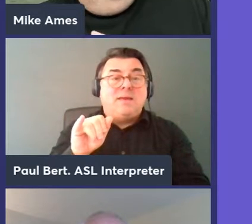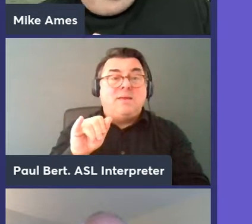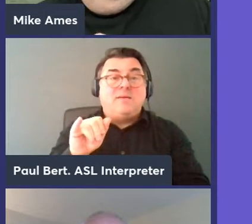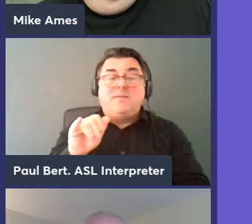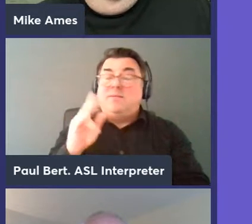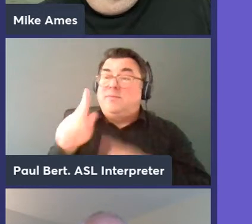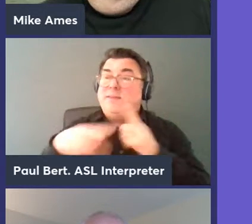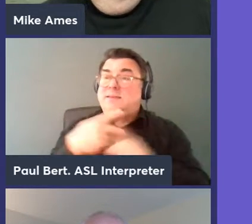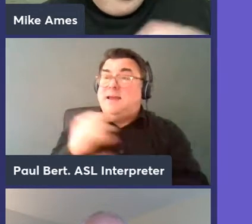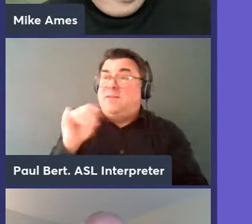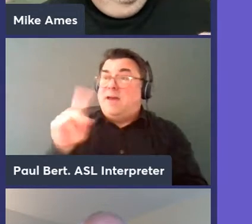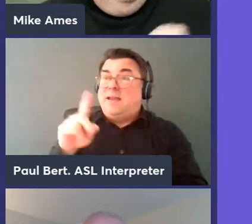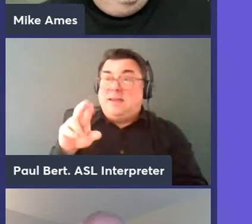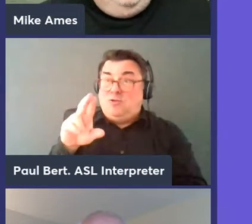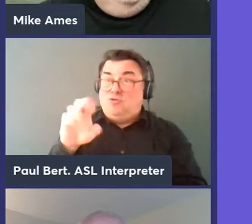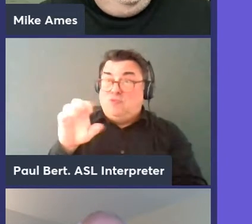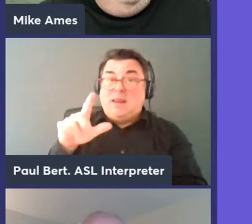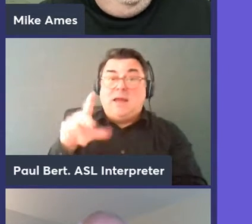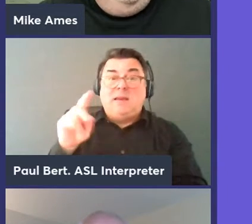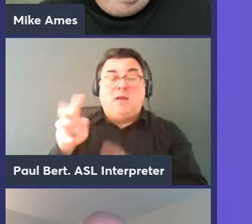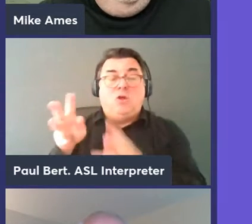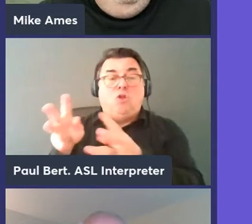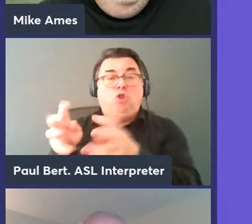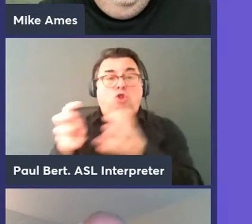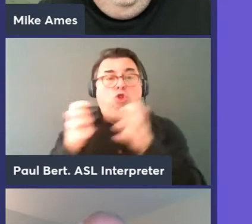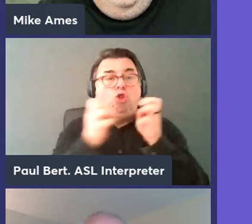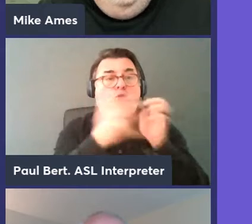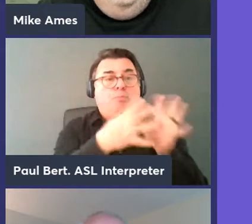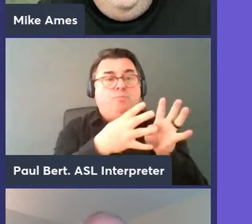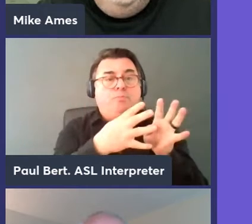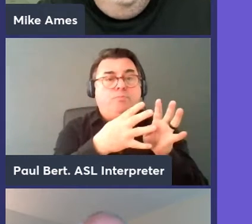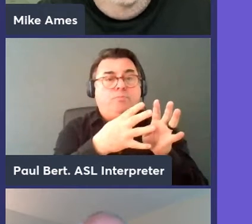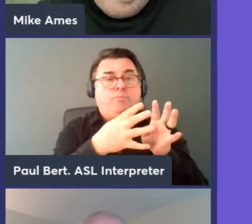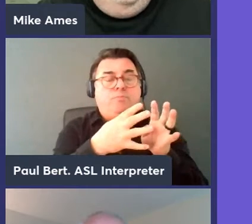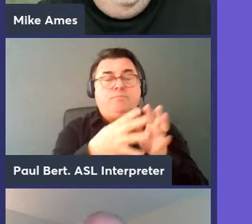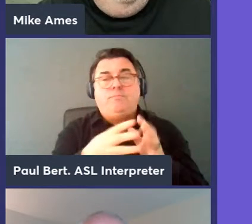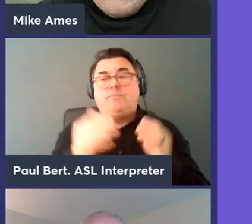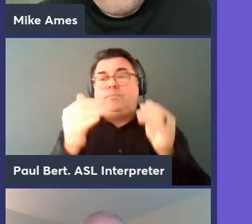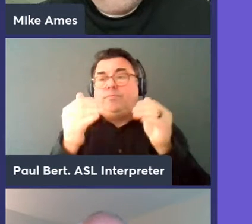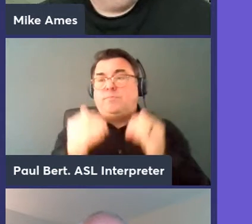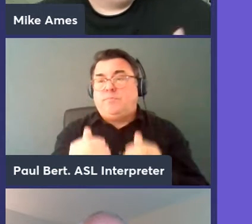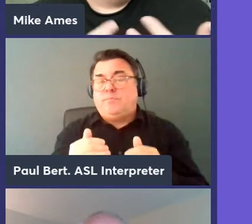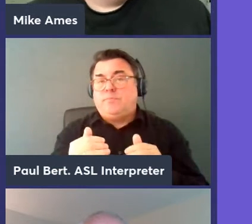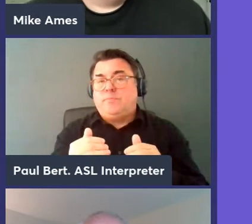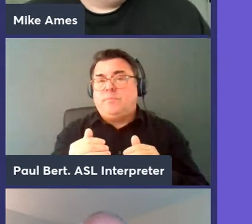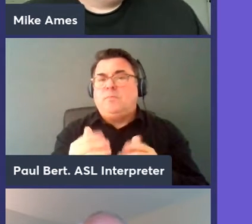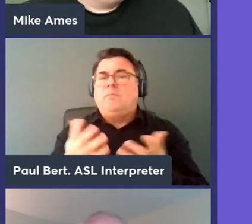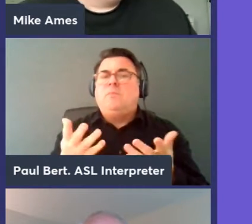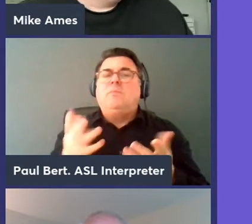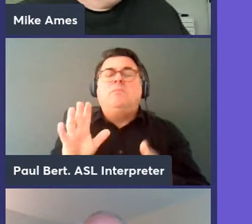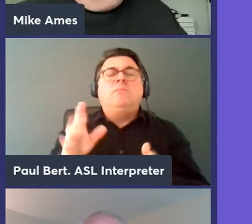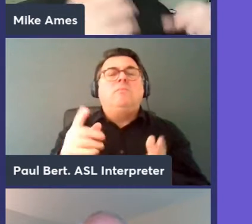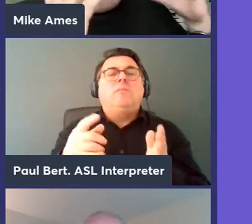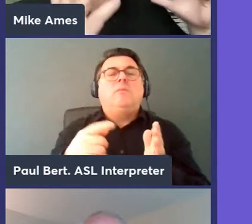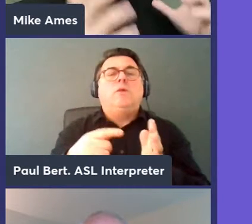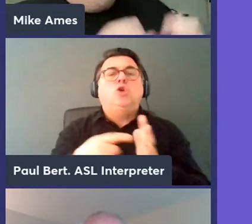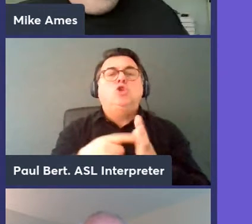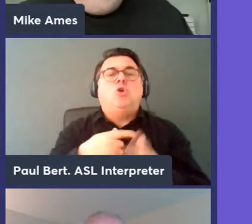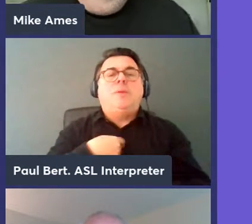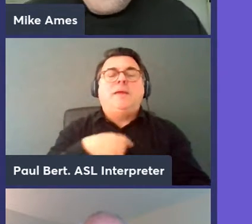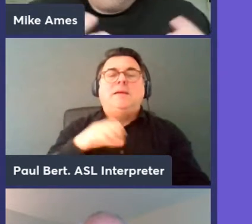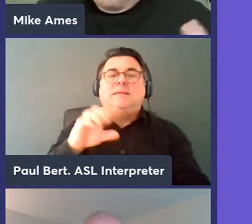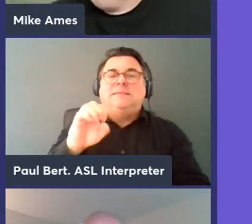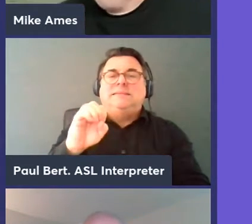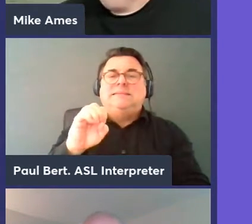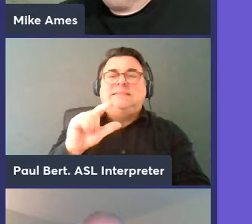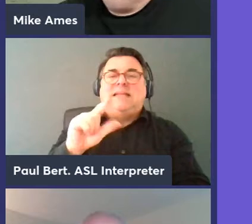like, a real ID, and extract that information. And then next we might say, hey, present a selfie, flip the